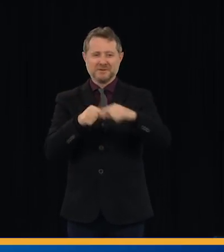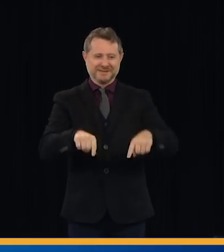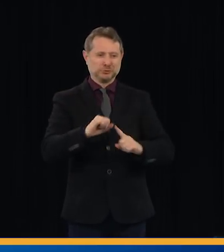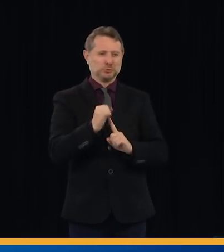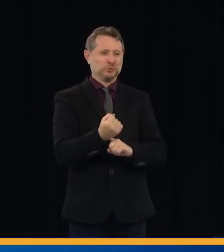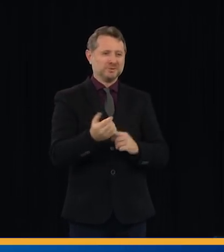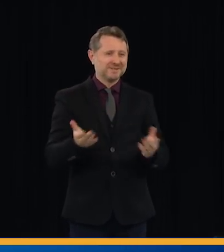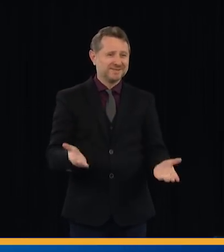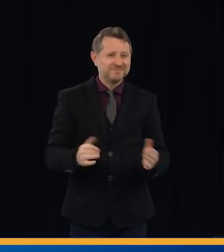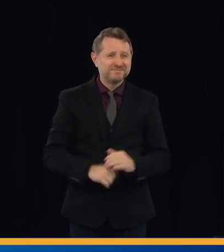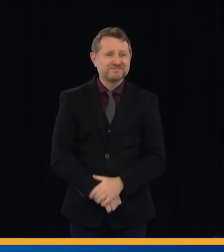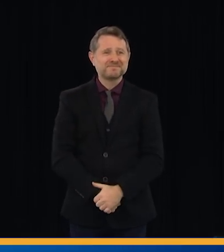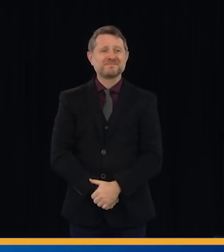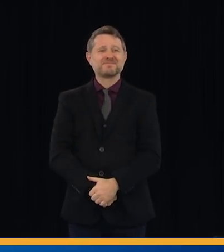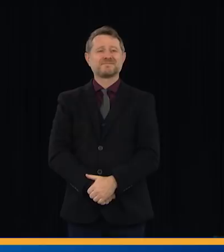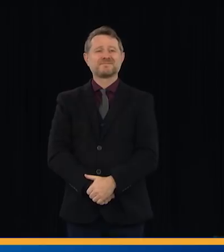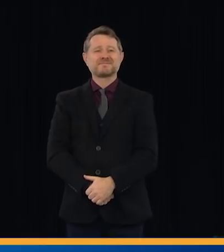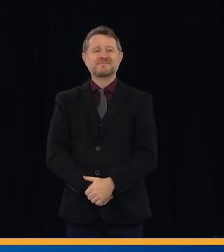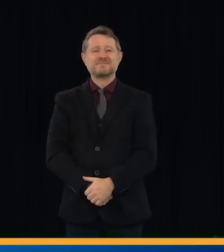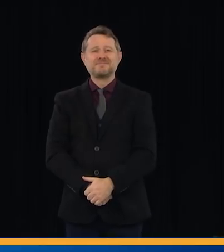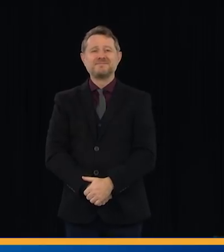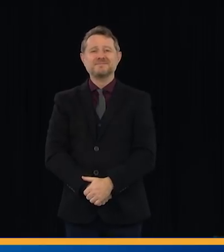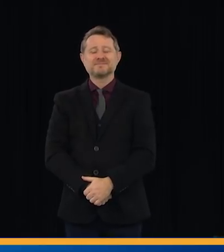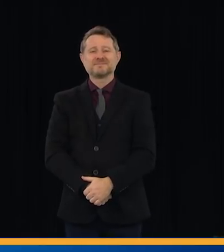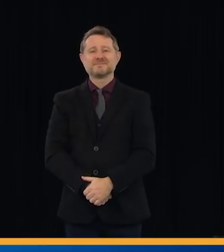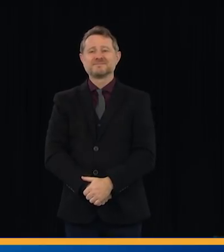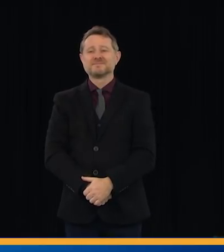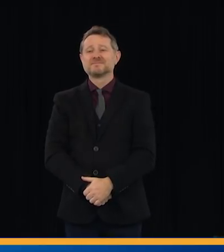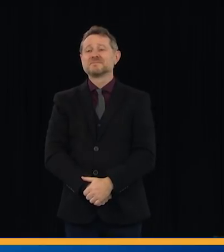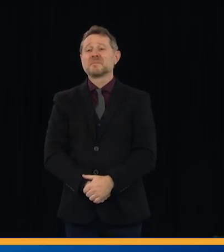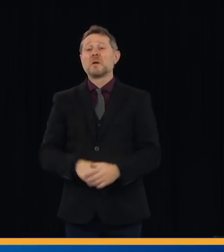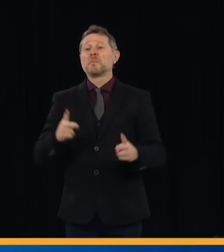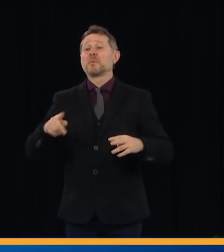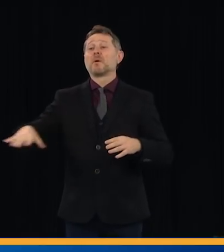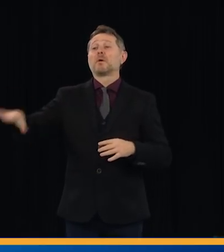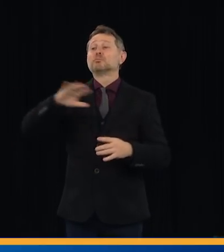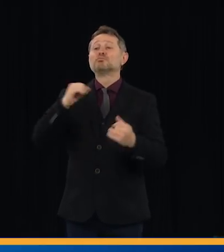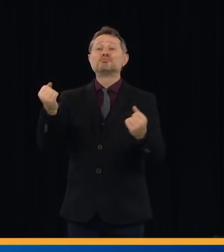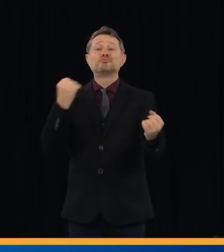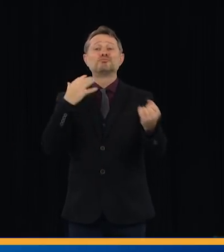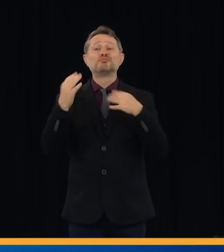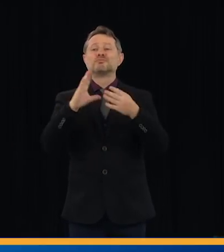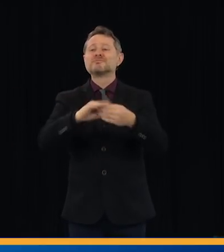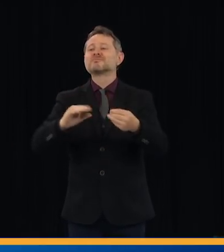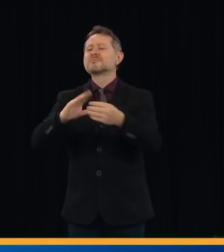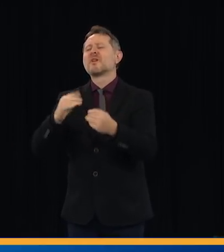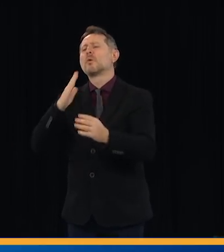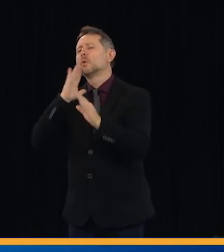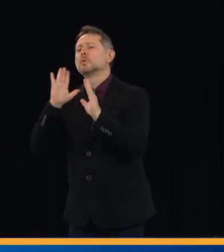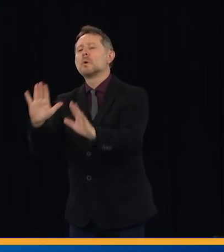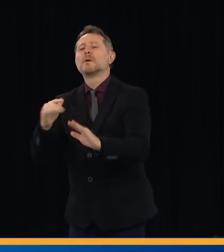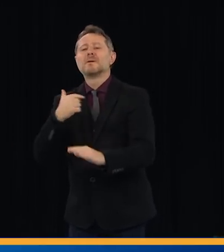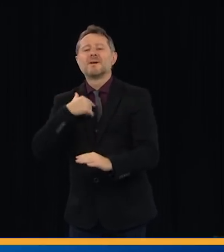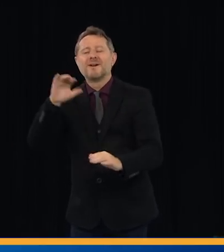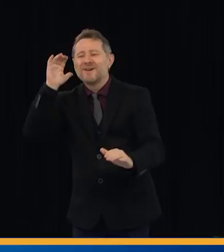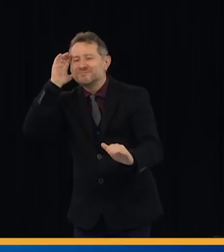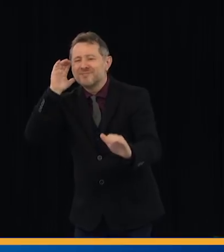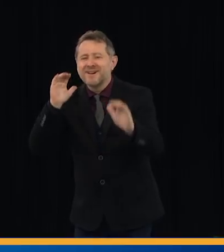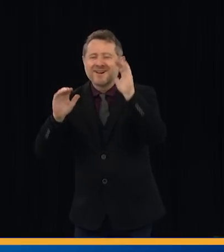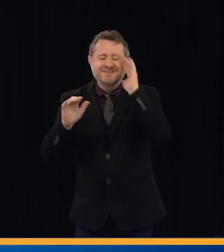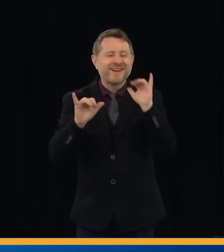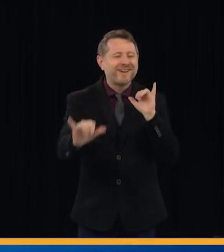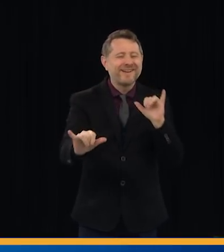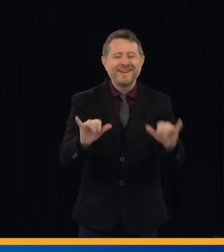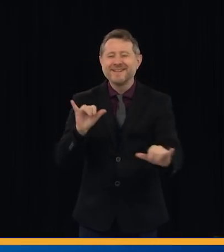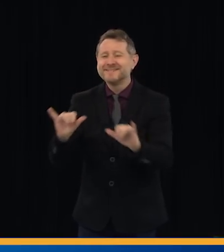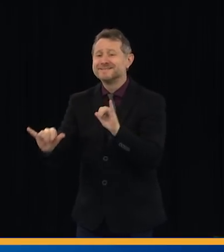People say extraordinary things to me that I just pick up anecdotally. I was going for a